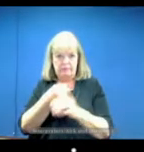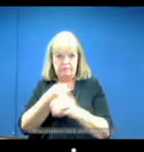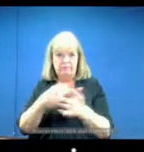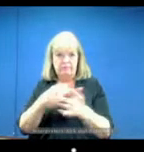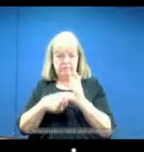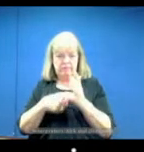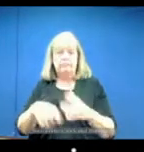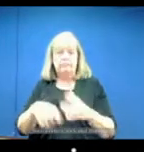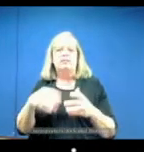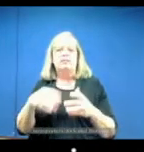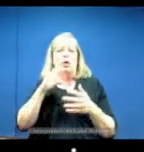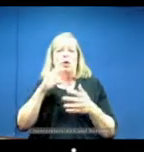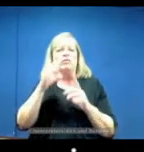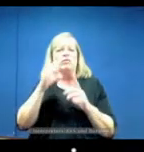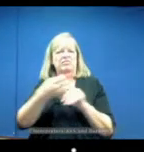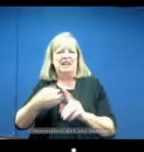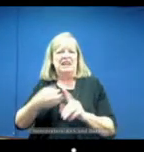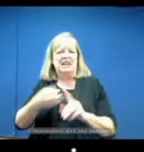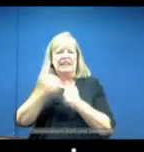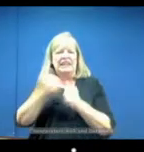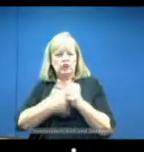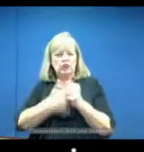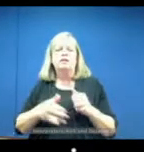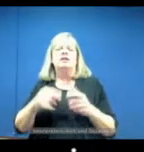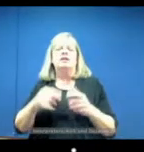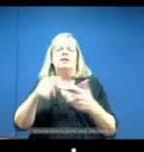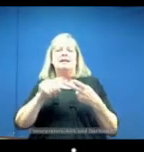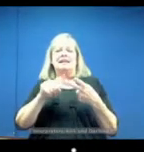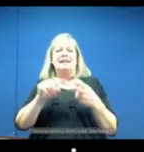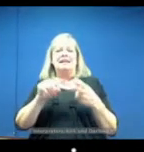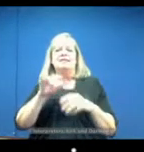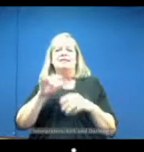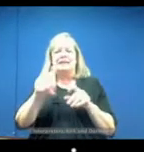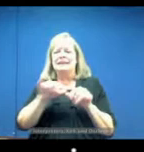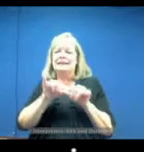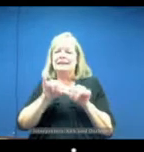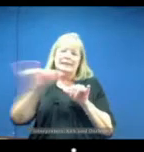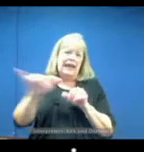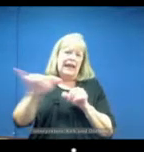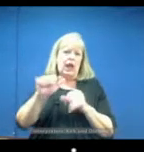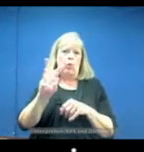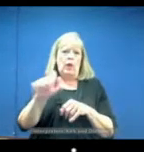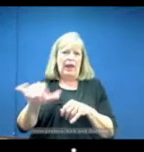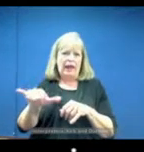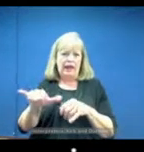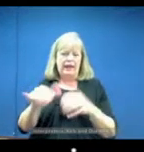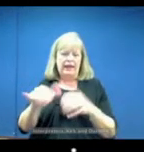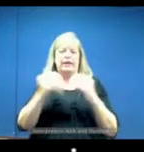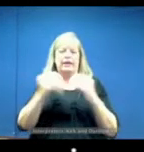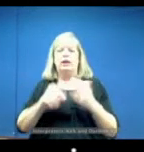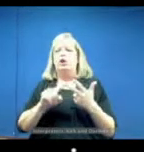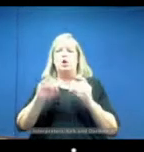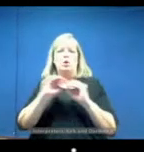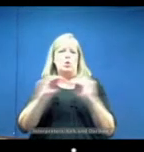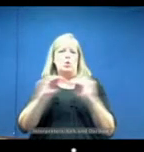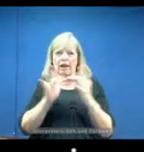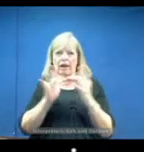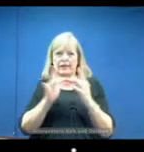And I'll go through each of these. Stay away provisions. No contact provisions.